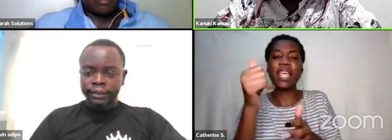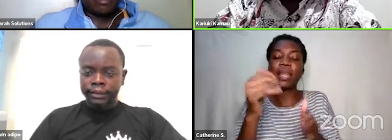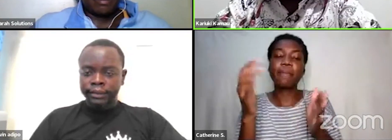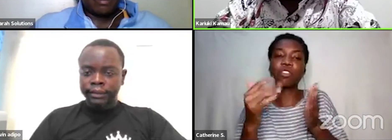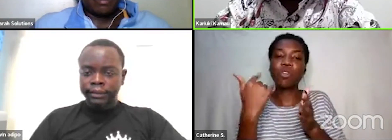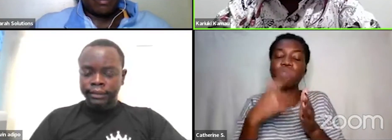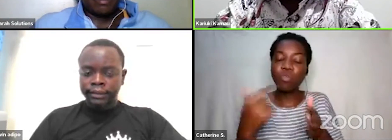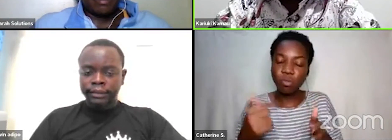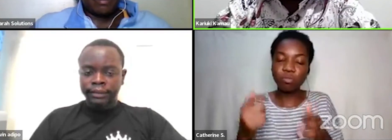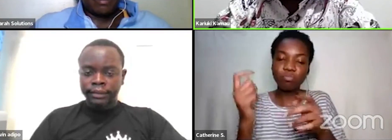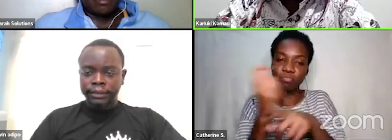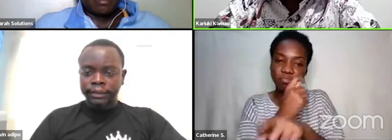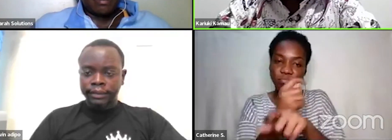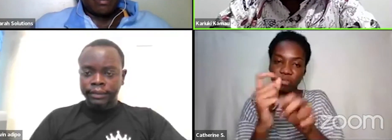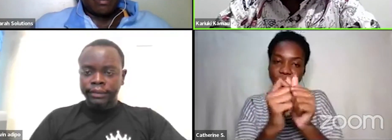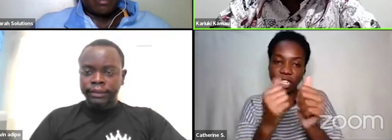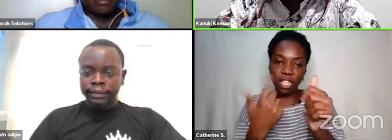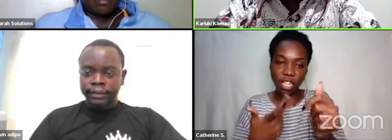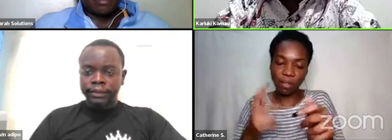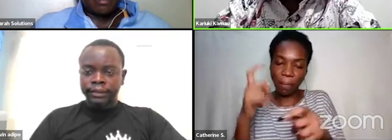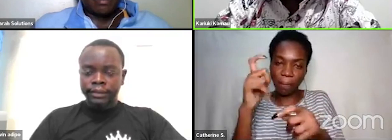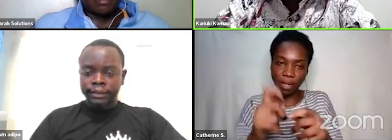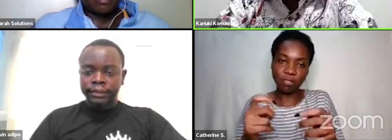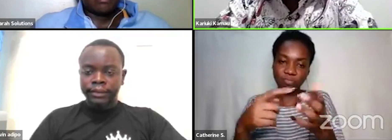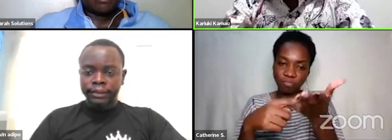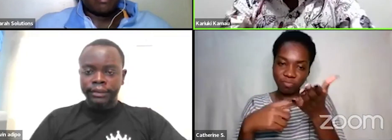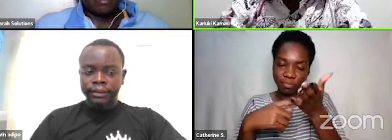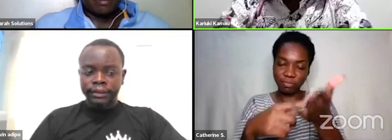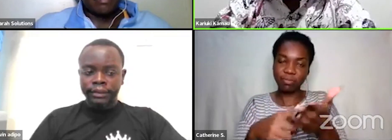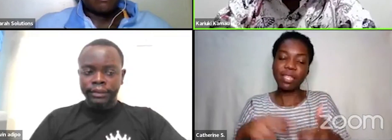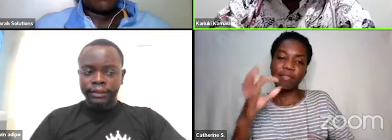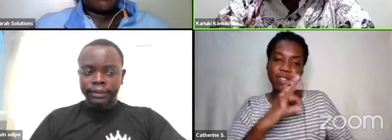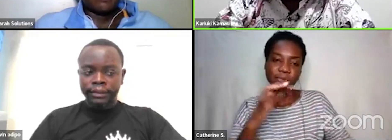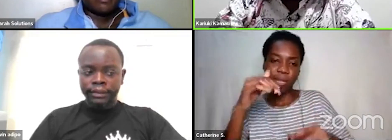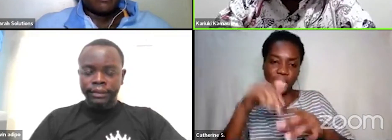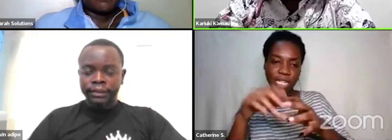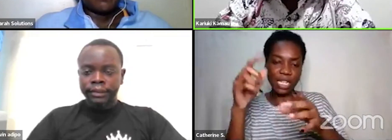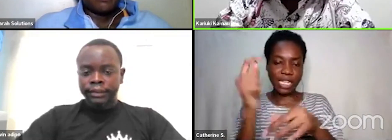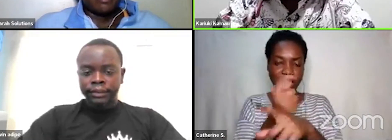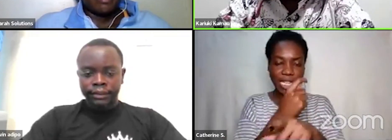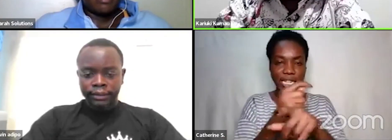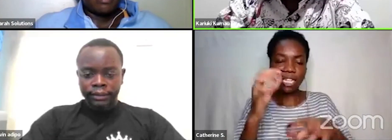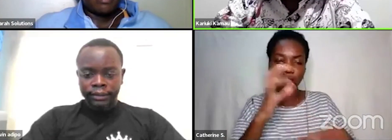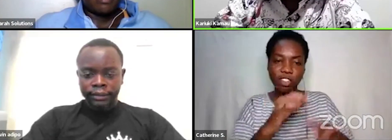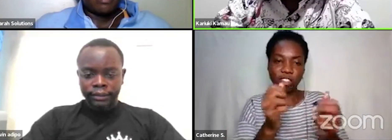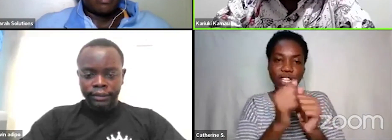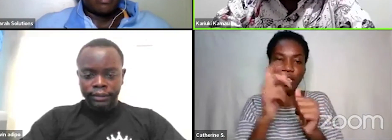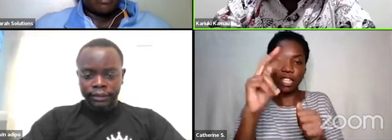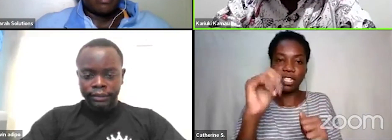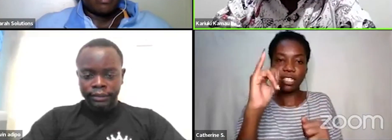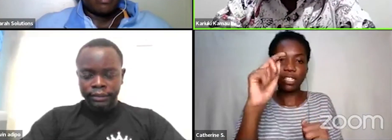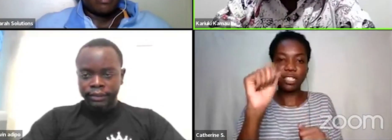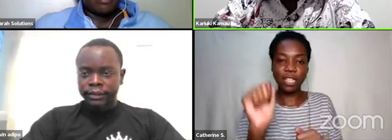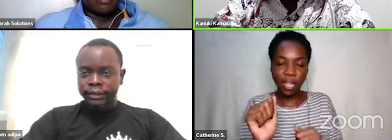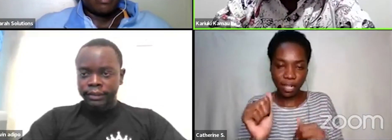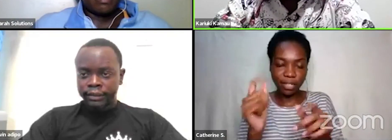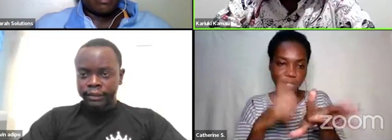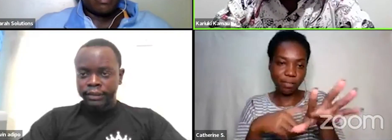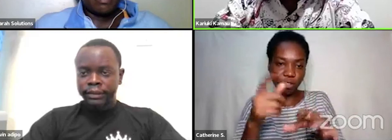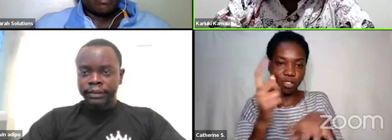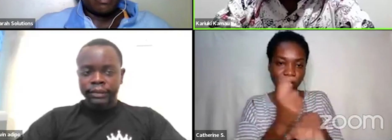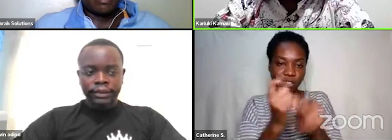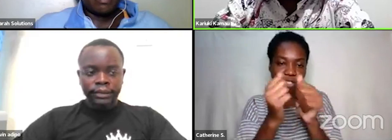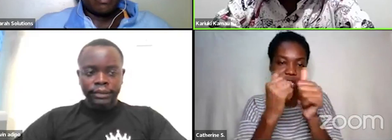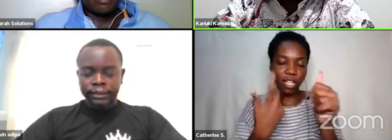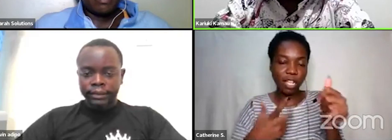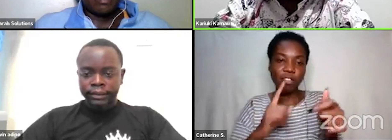rebate their investment, their training investment with NITA when you train with us. So I encourage you, please